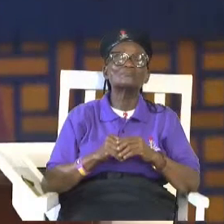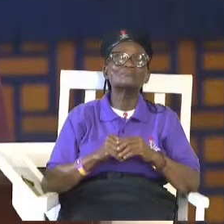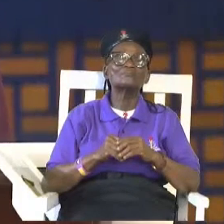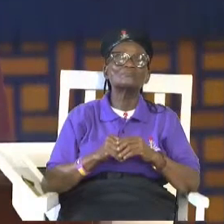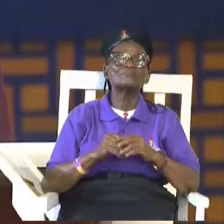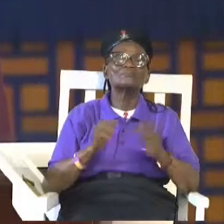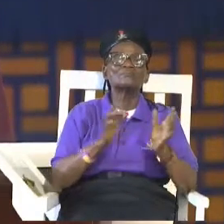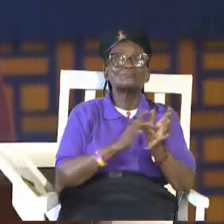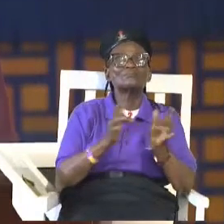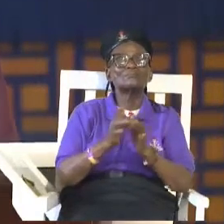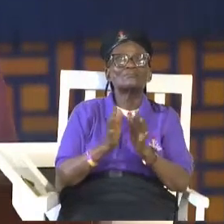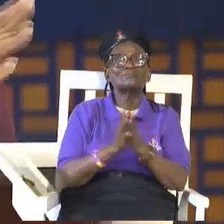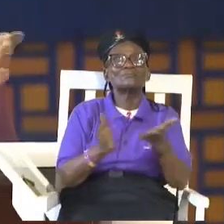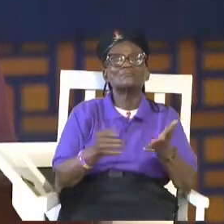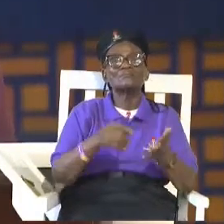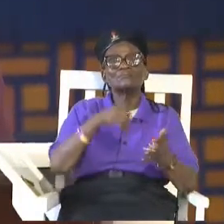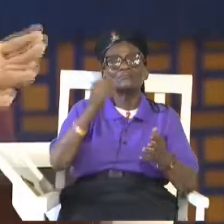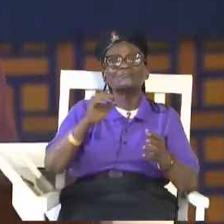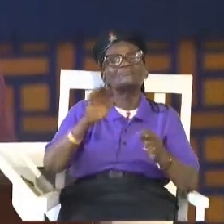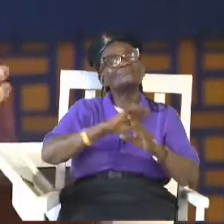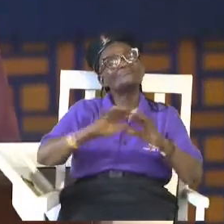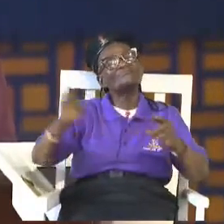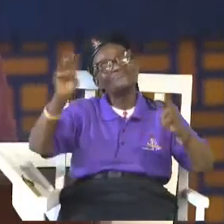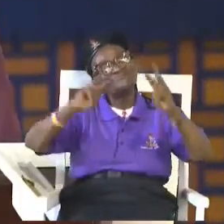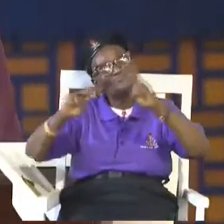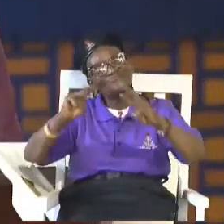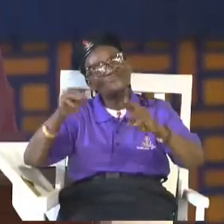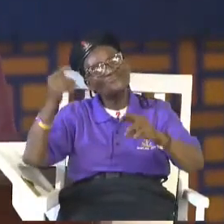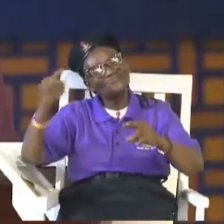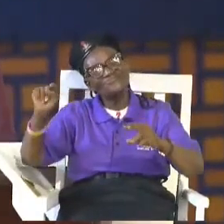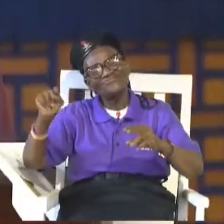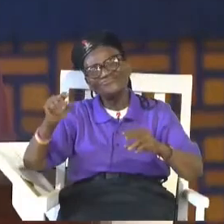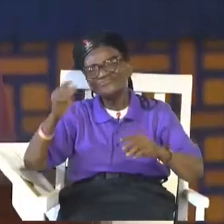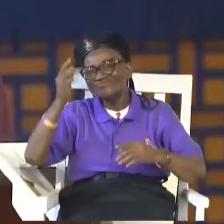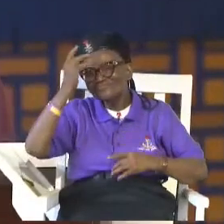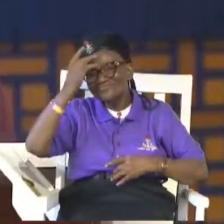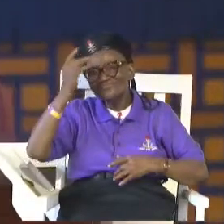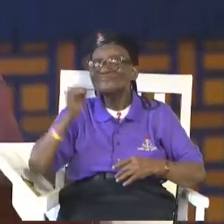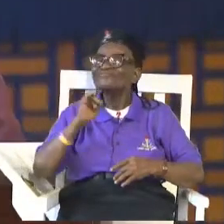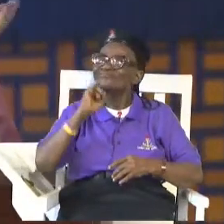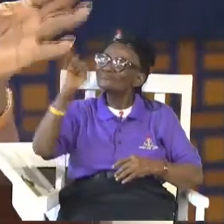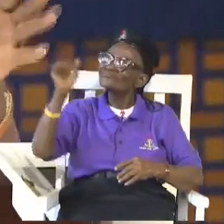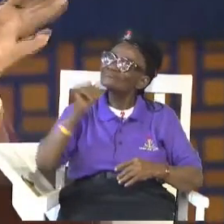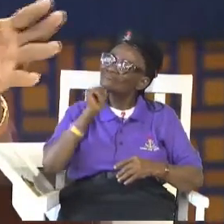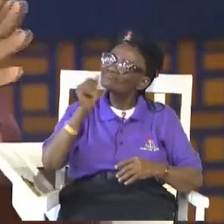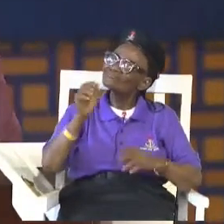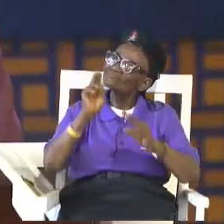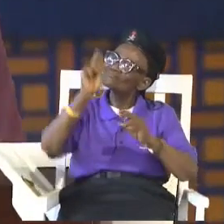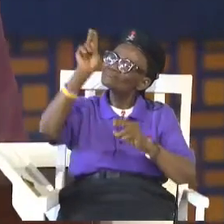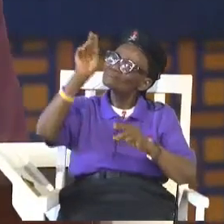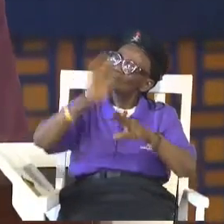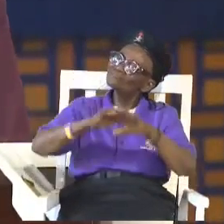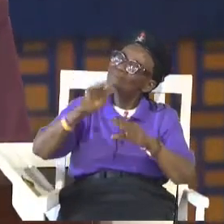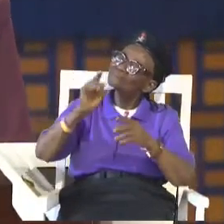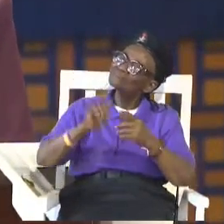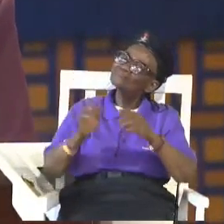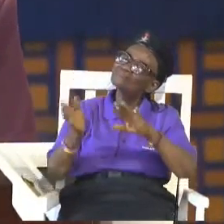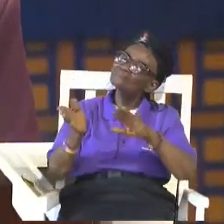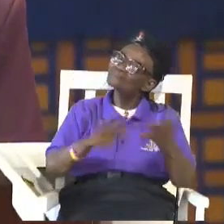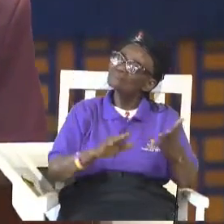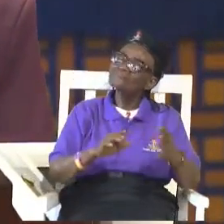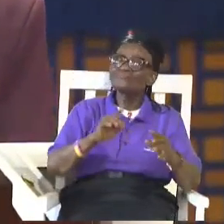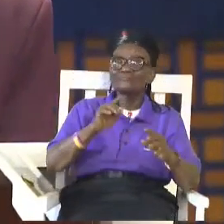The Bible said, he said, oh, don't worry, the sickness not unto them. It's for the glory of God.